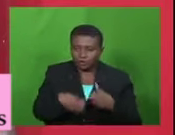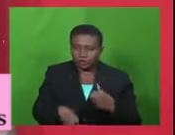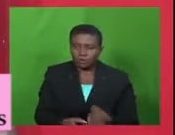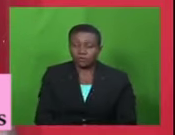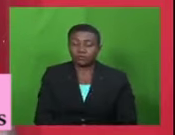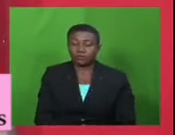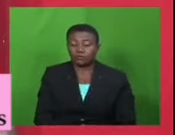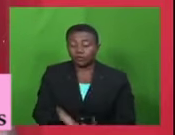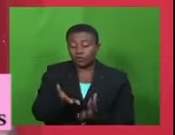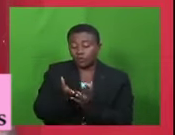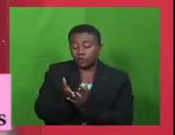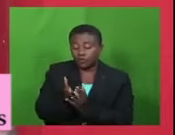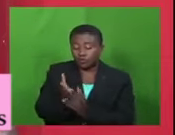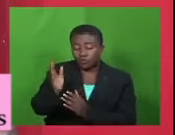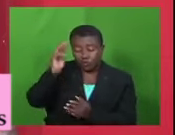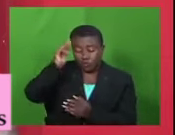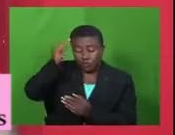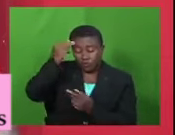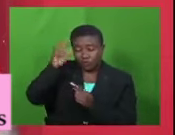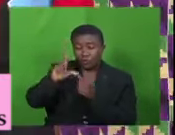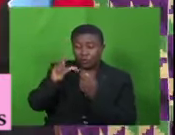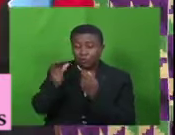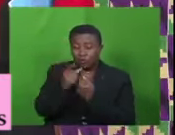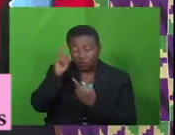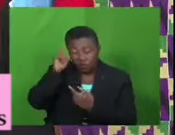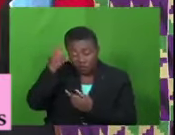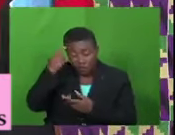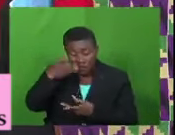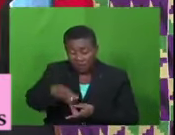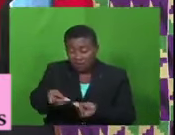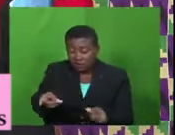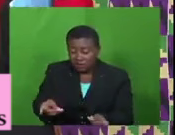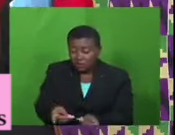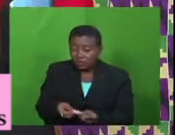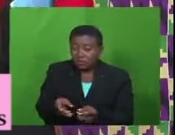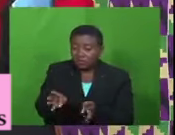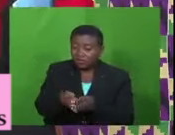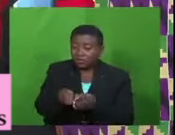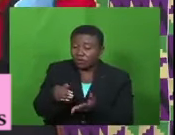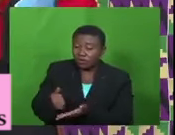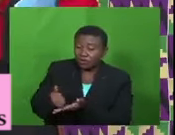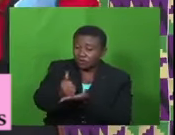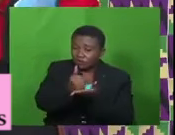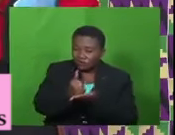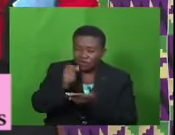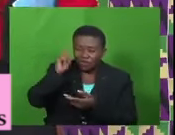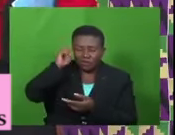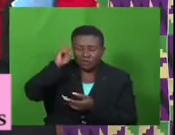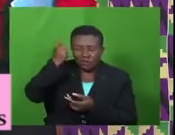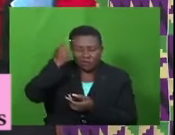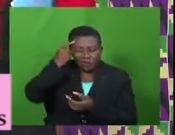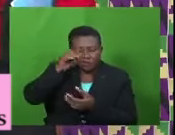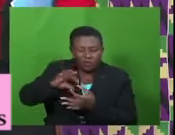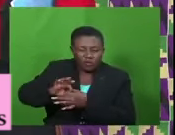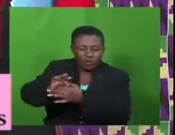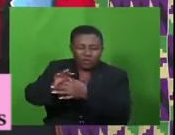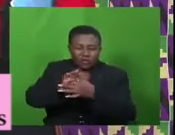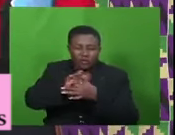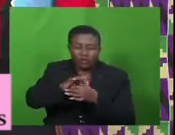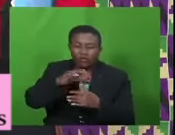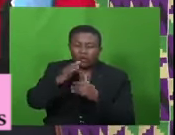Through the Ministry of Local Government and the District Assembly Common Fund, government has embarked on the construction of